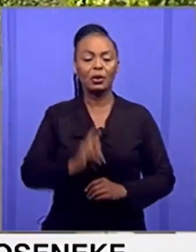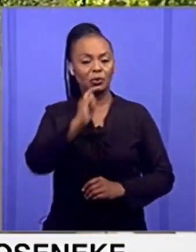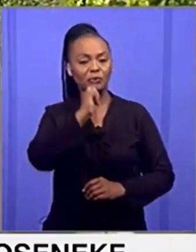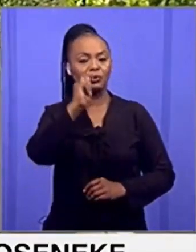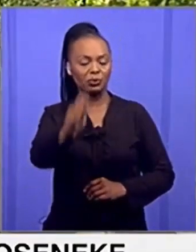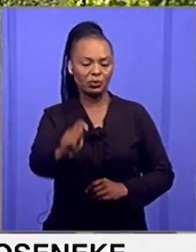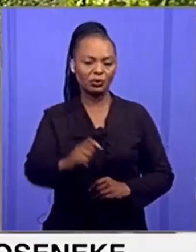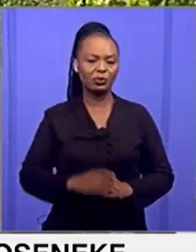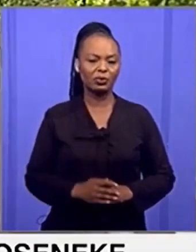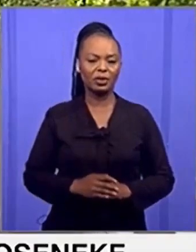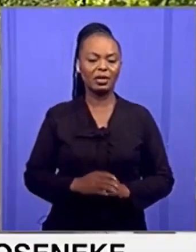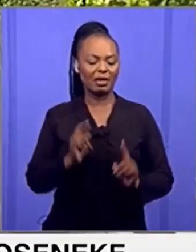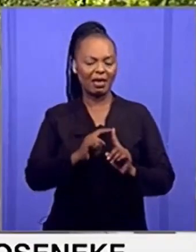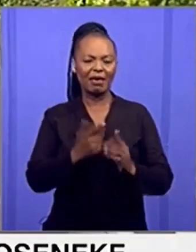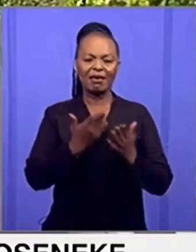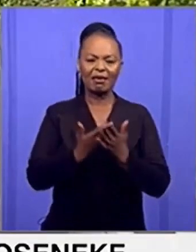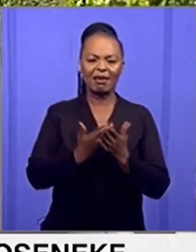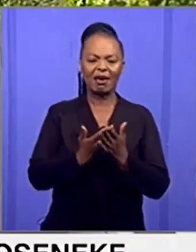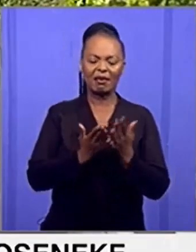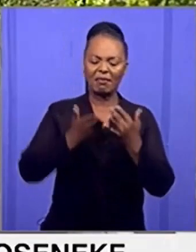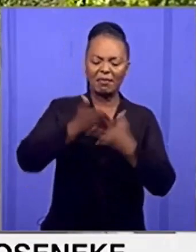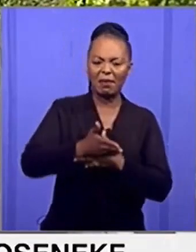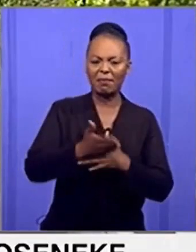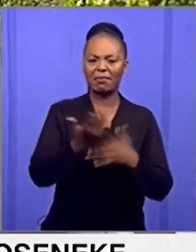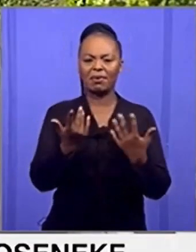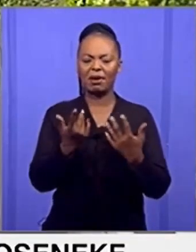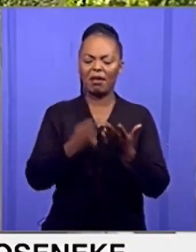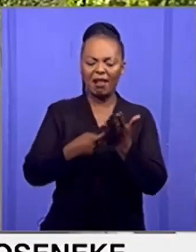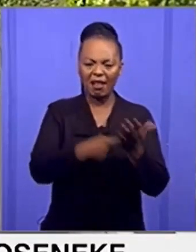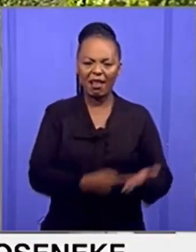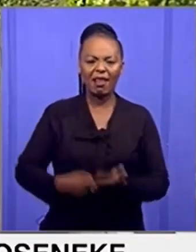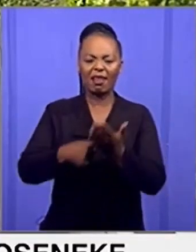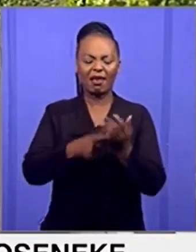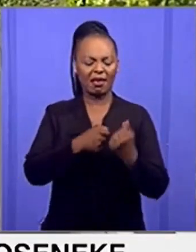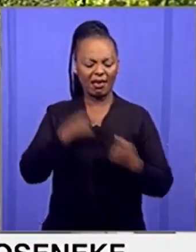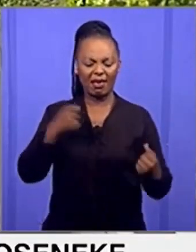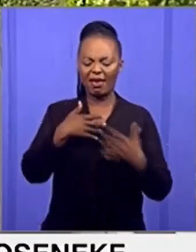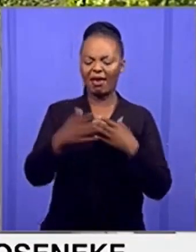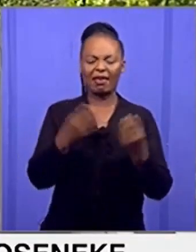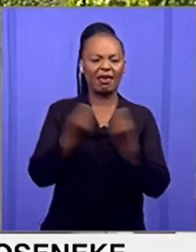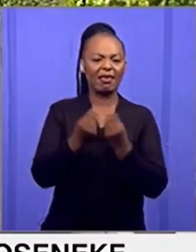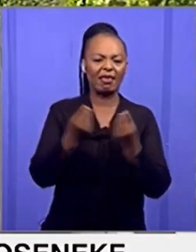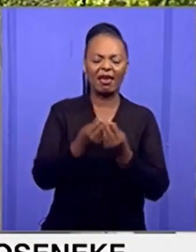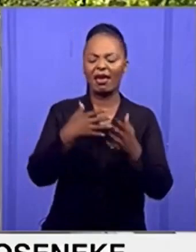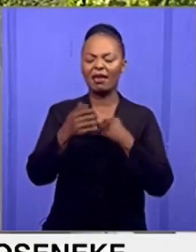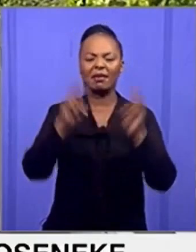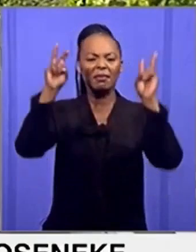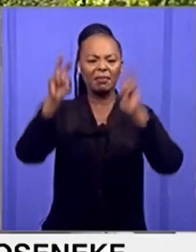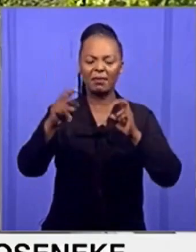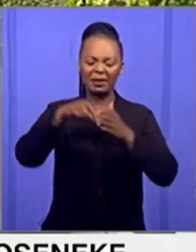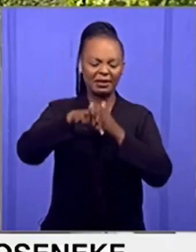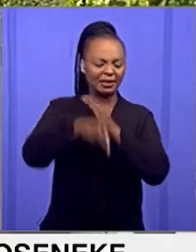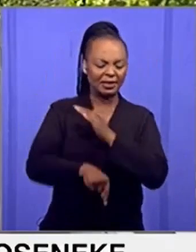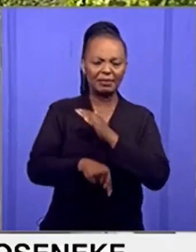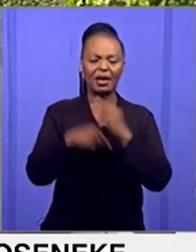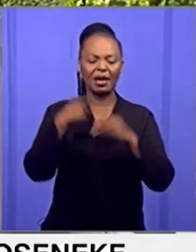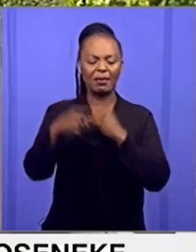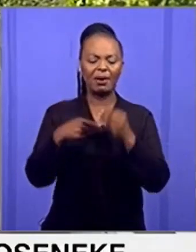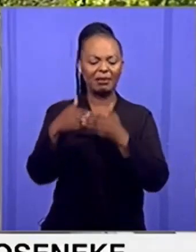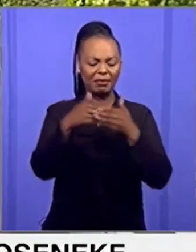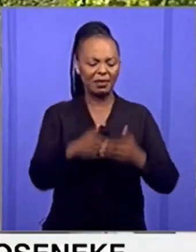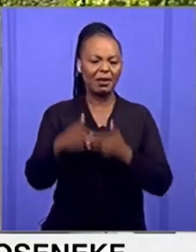could pierce and discuss any topic, any subject. Cared very deeply about his people, cared